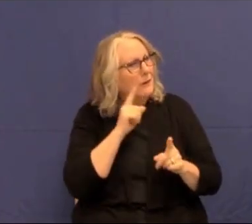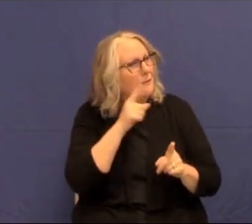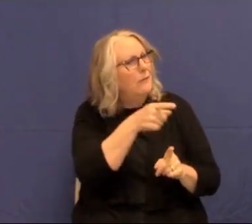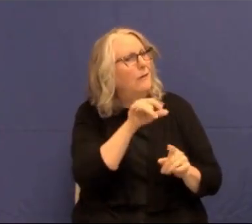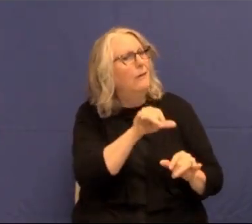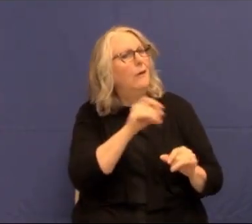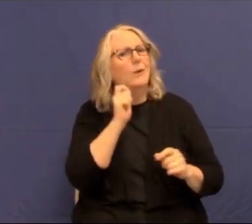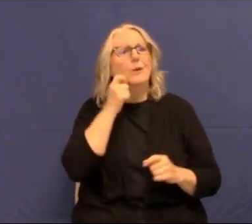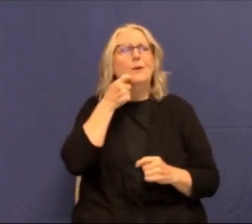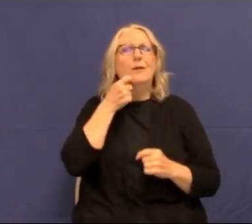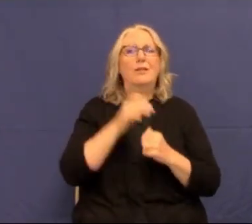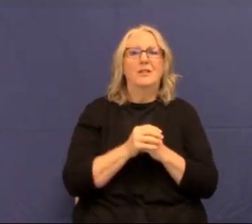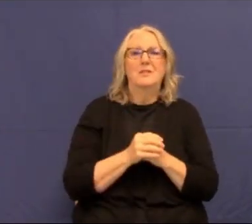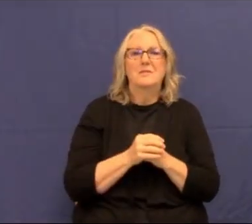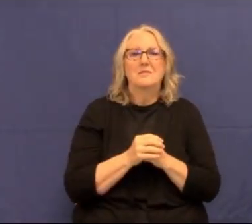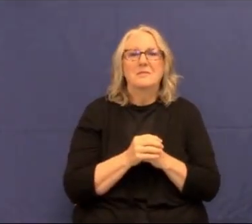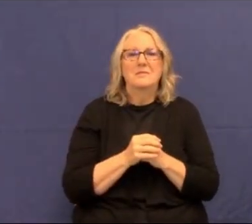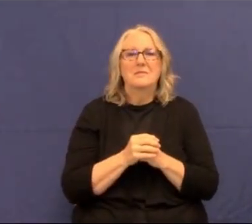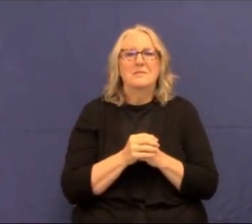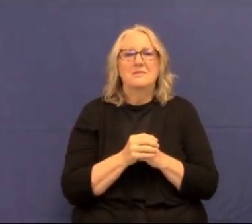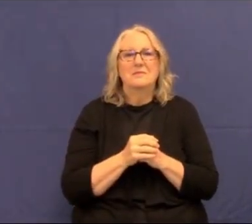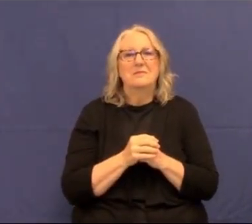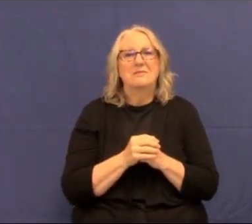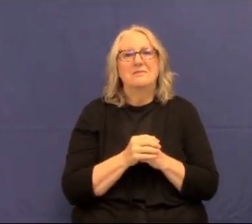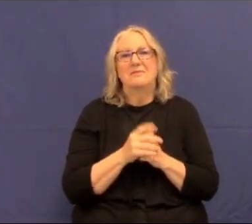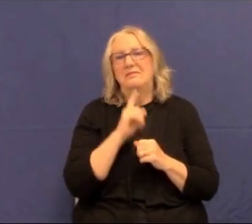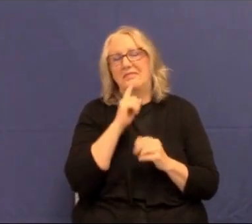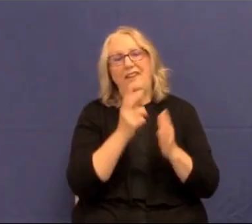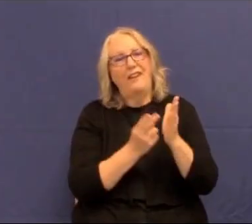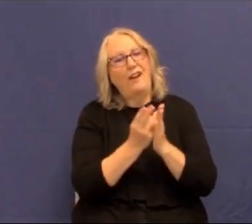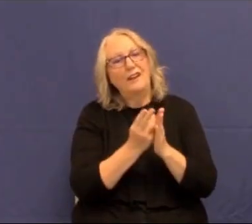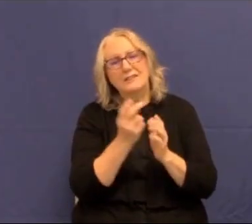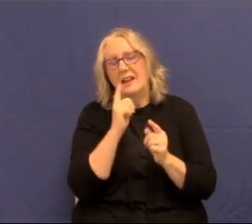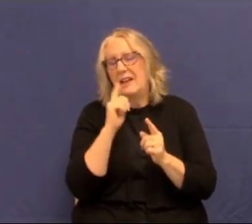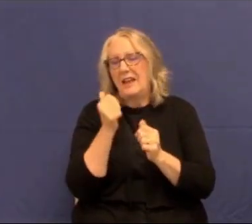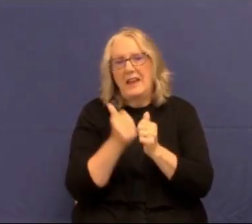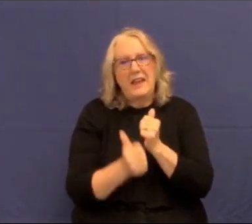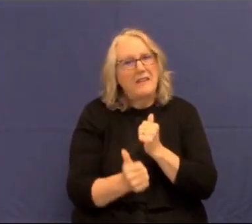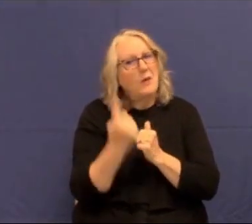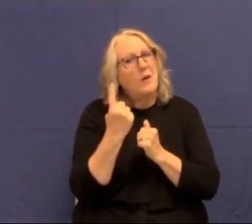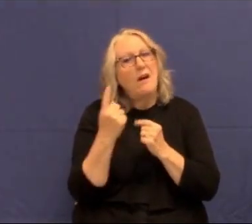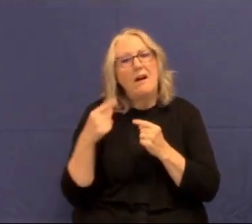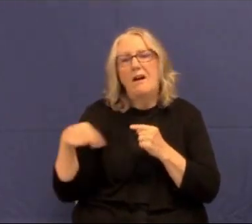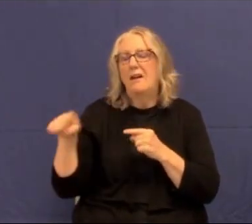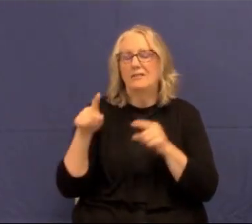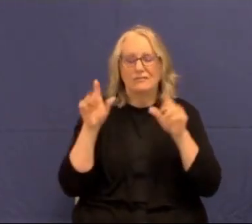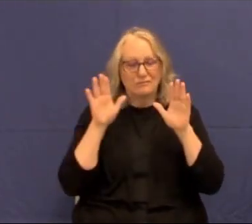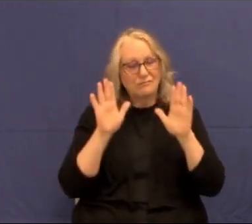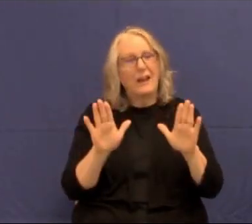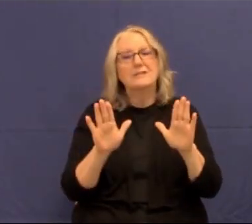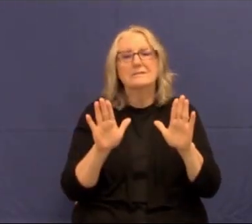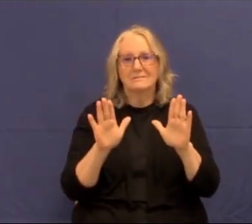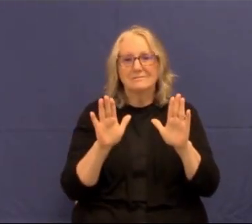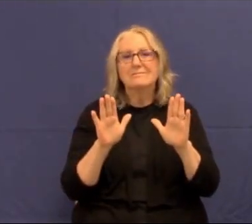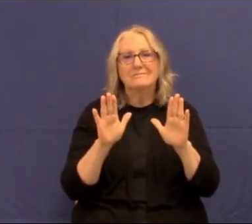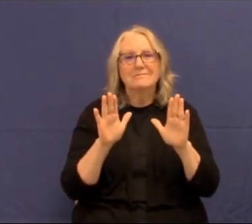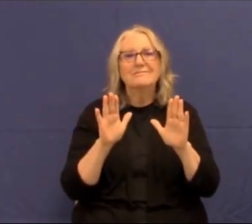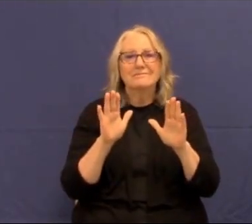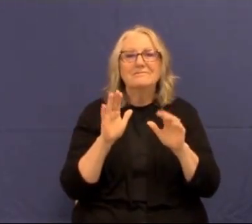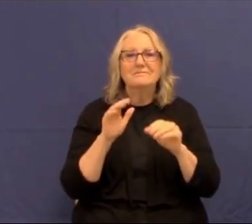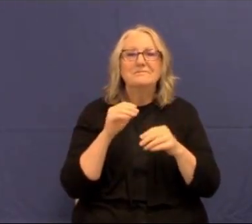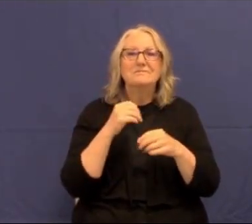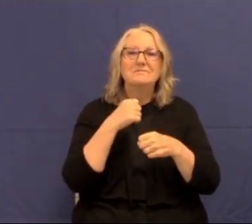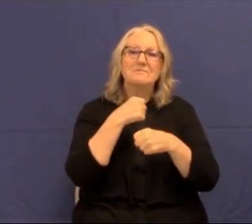who's deaf and that type of thing. And most, I want to say honestly, everybody has been really